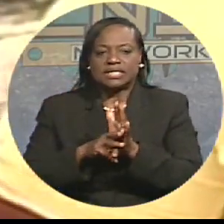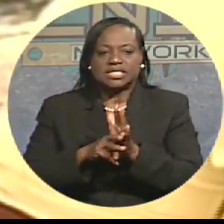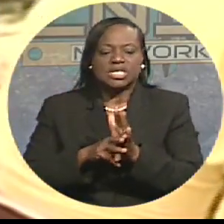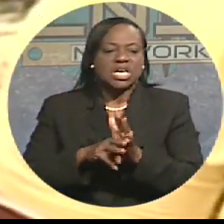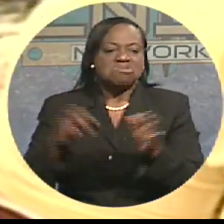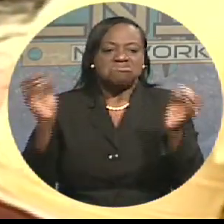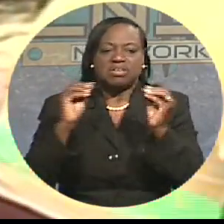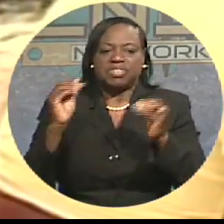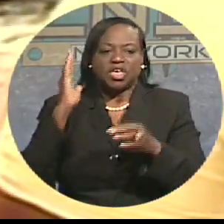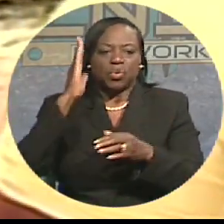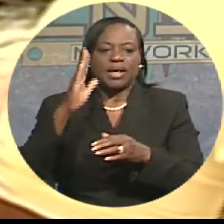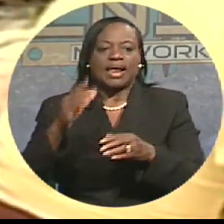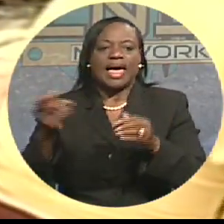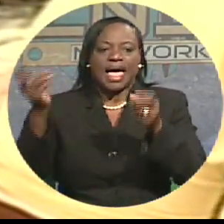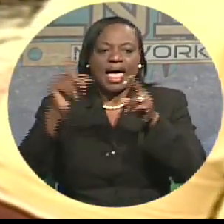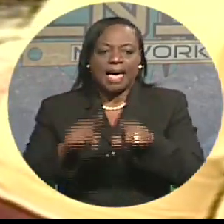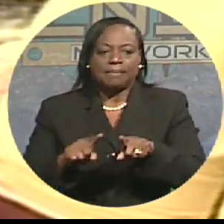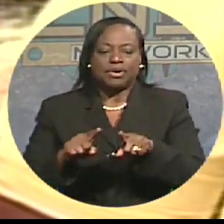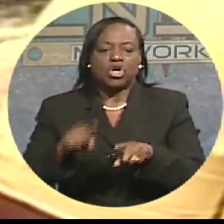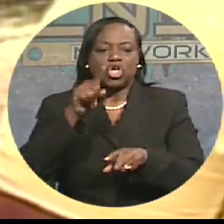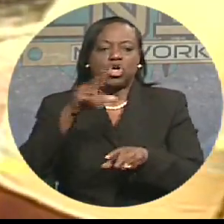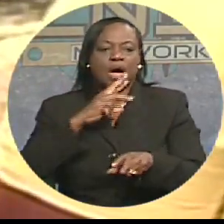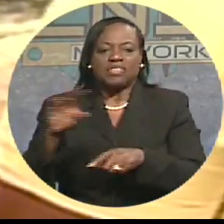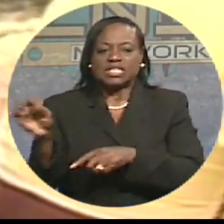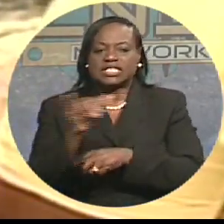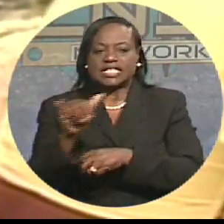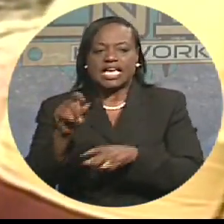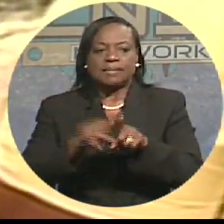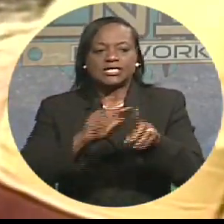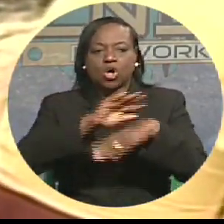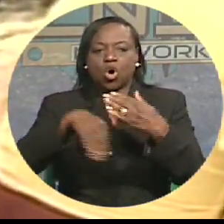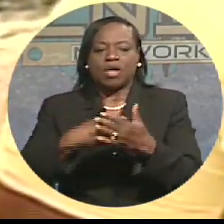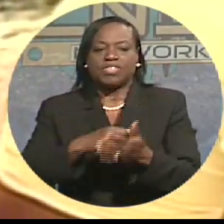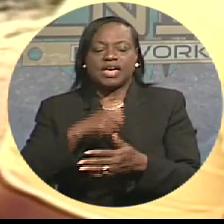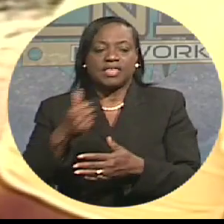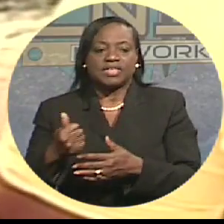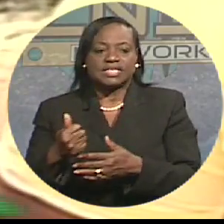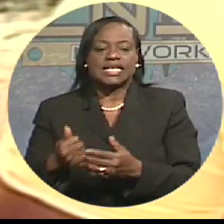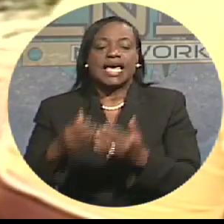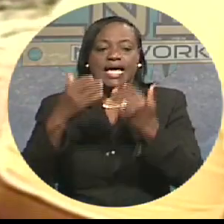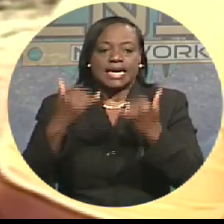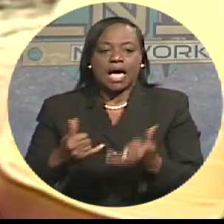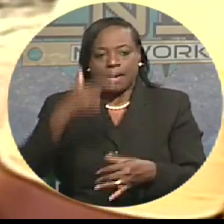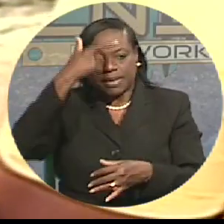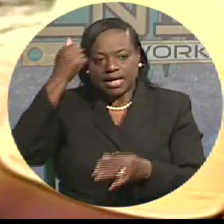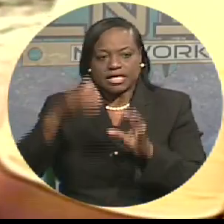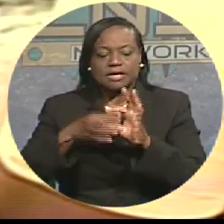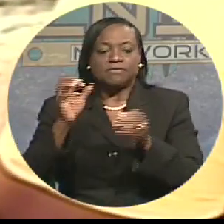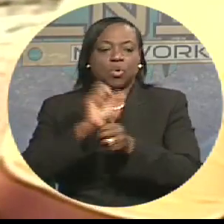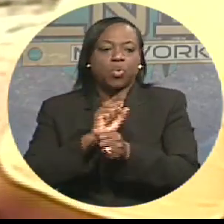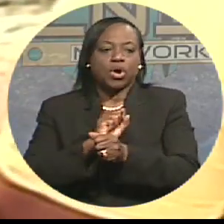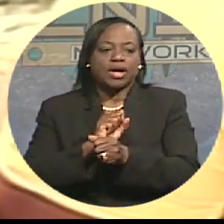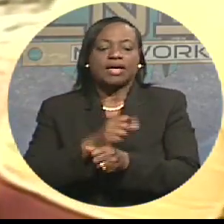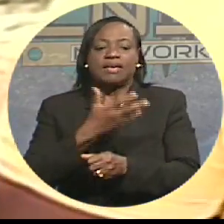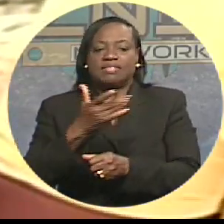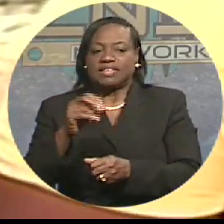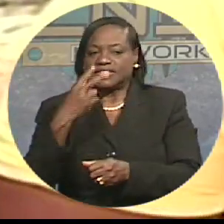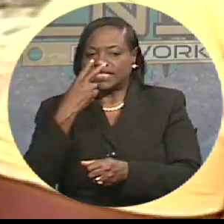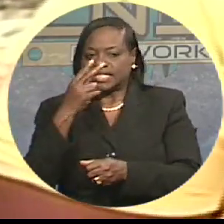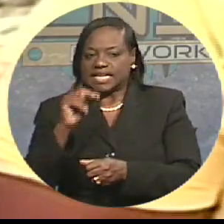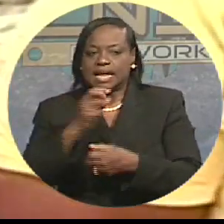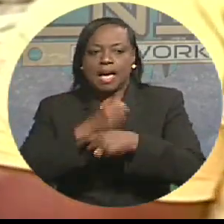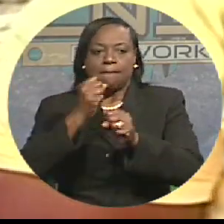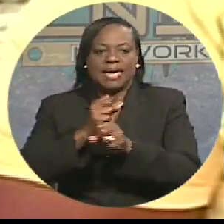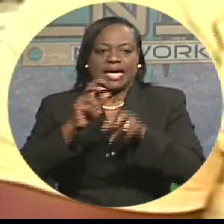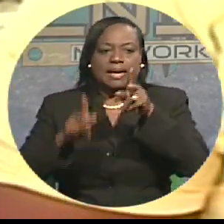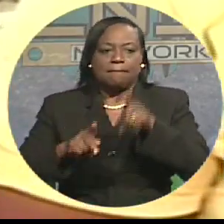will happen." So we had a rough beginning, but today, because of the work they have seen, it made it easy. It made people more comfortable. And you know,